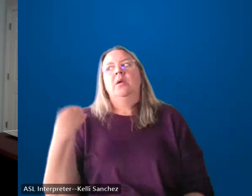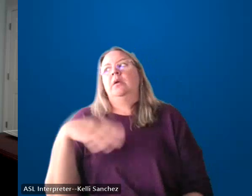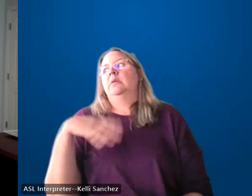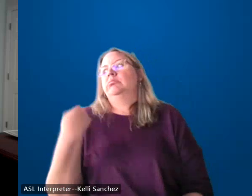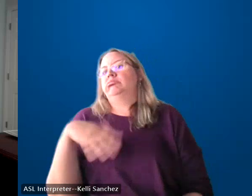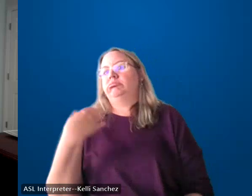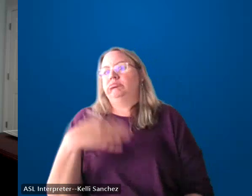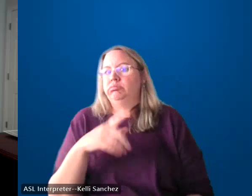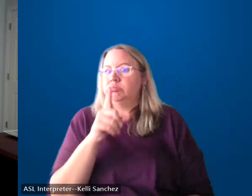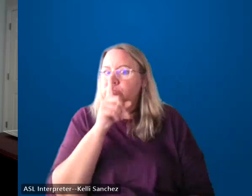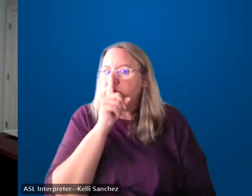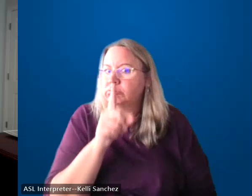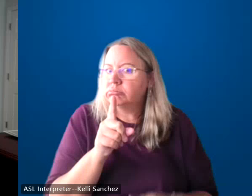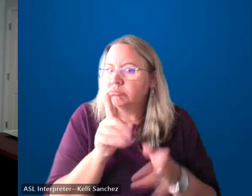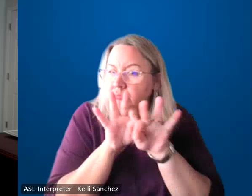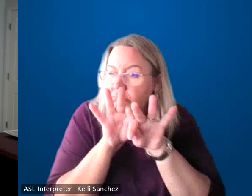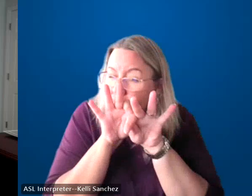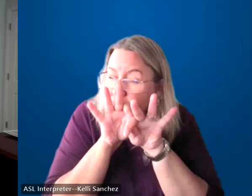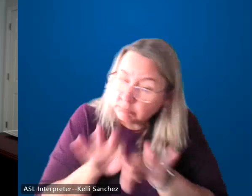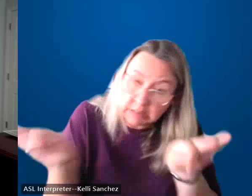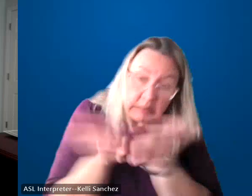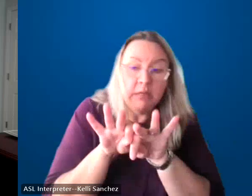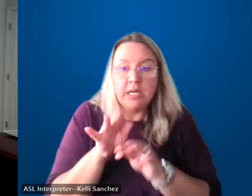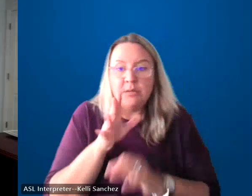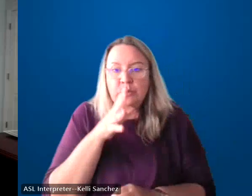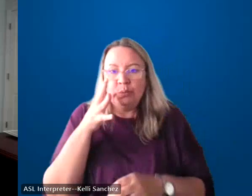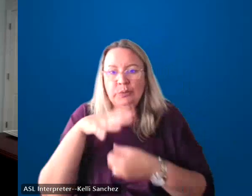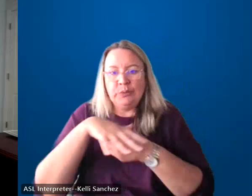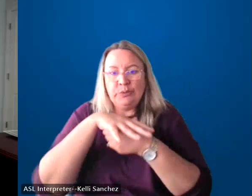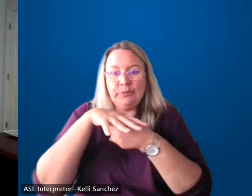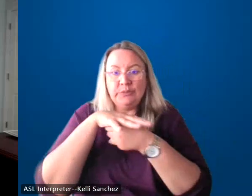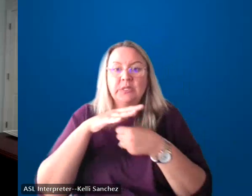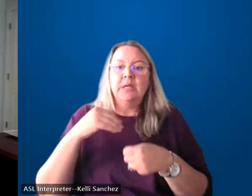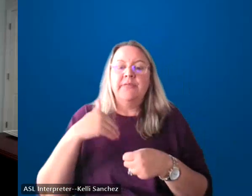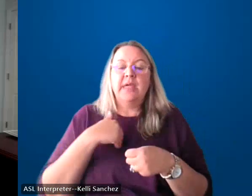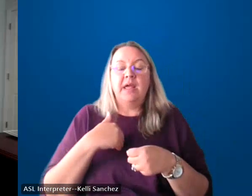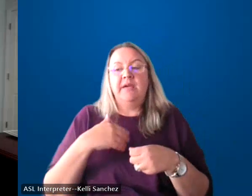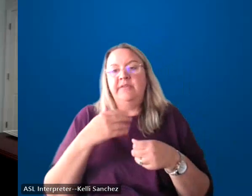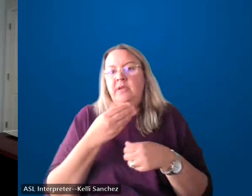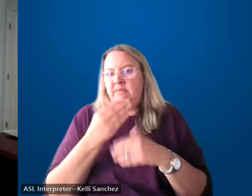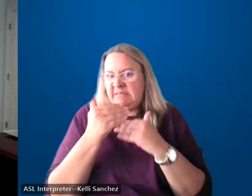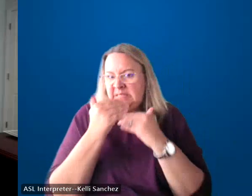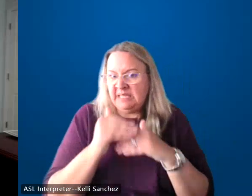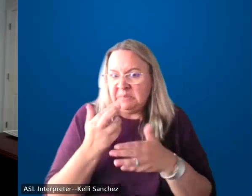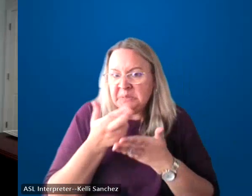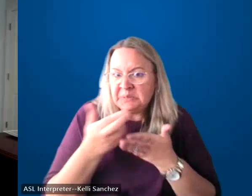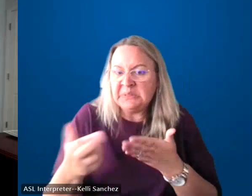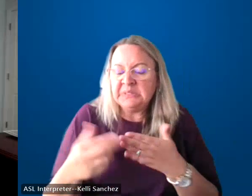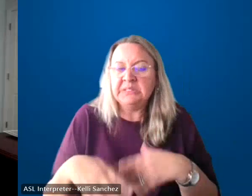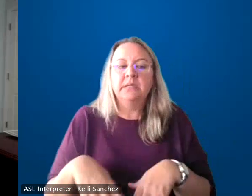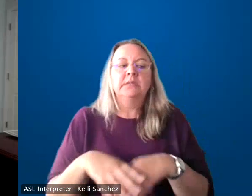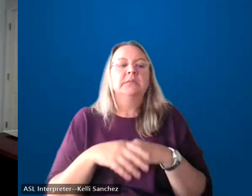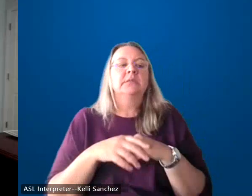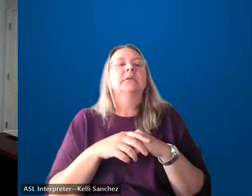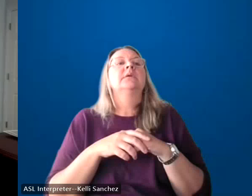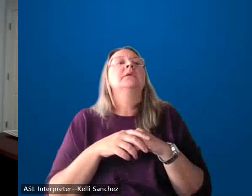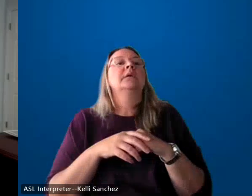extremely pertinent in rural communities that have fewer resources, lower capacity